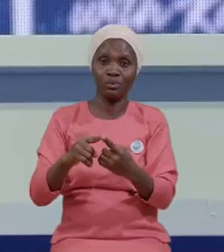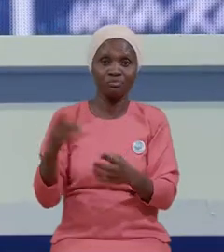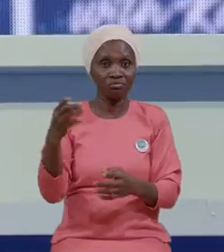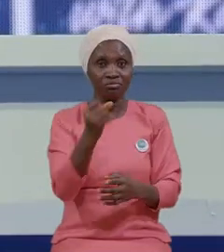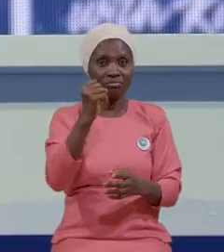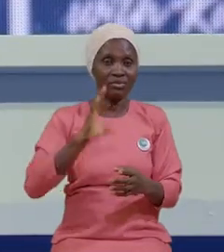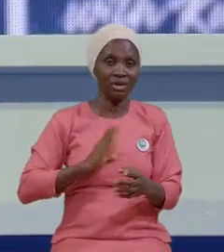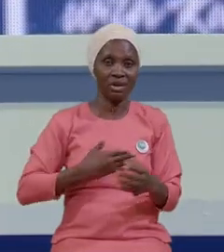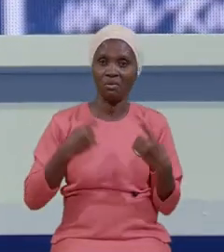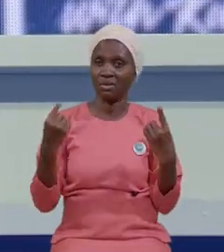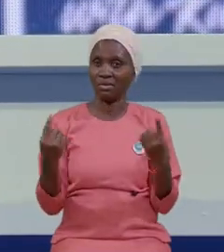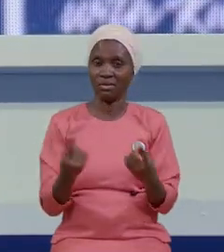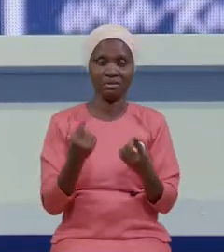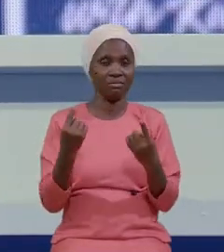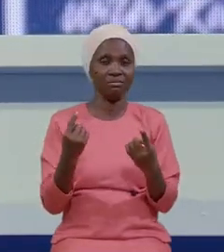sin,